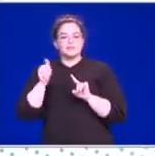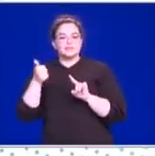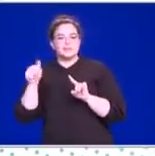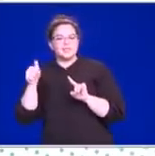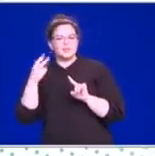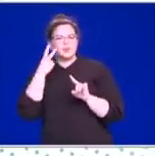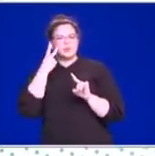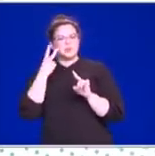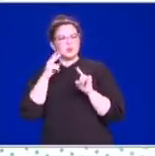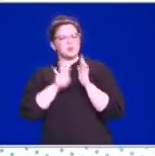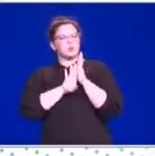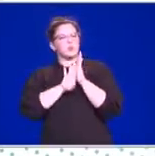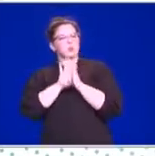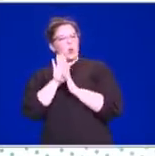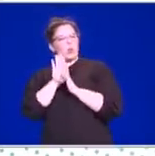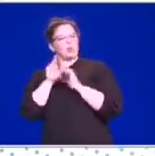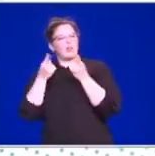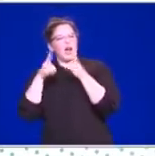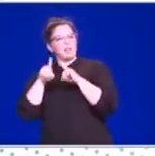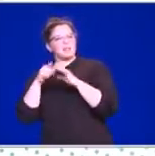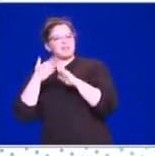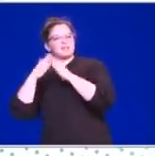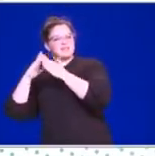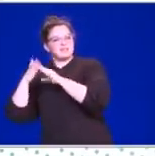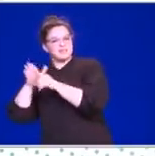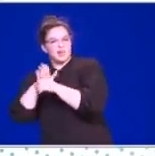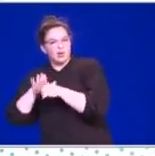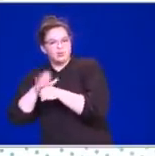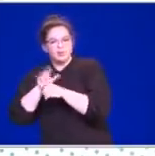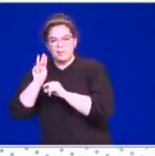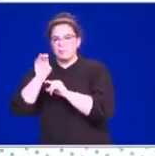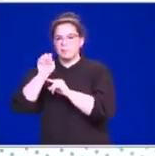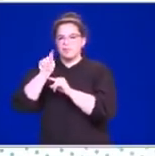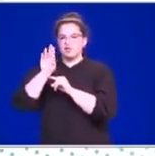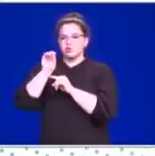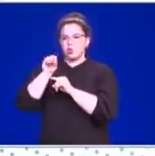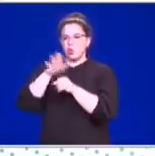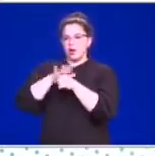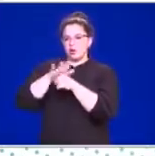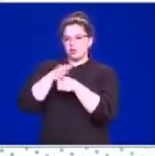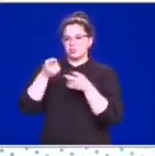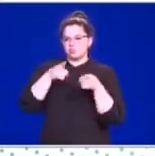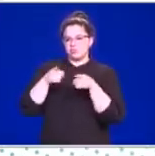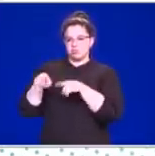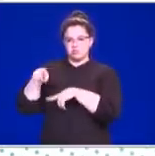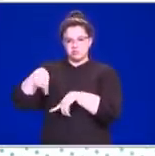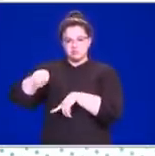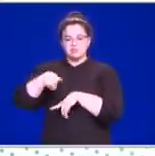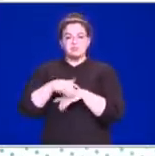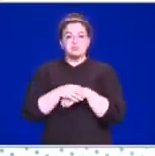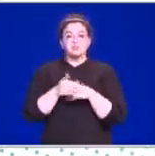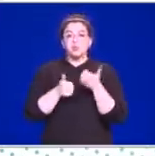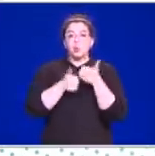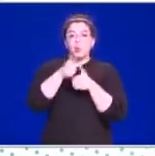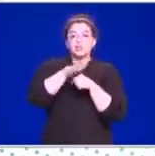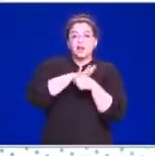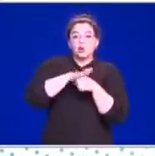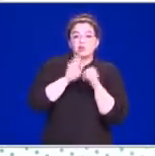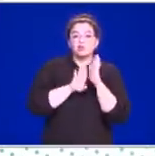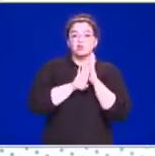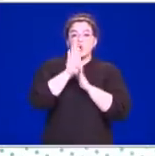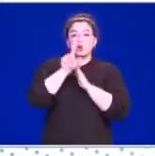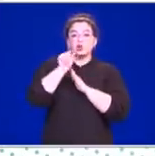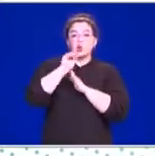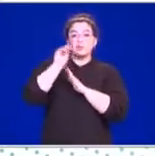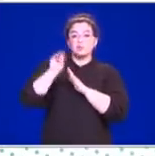we start to see growth mainly occurring in metro areas. Most of the counties growing by 20% or more that decade